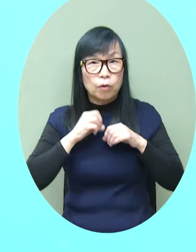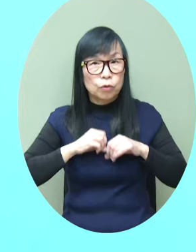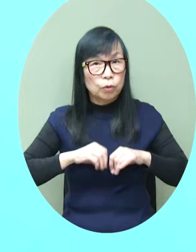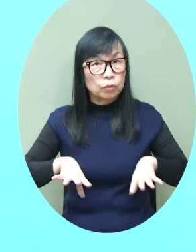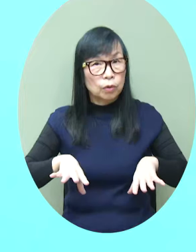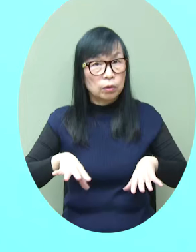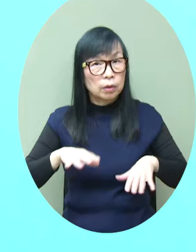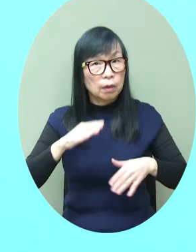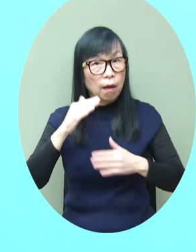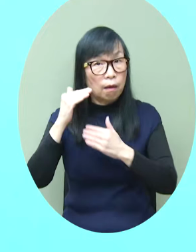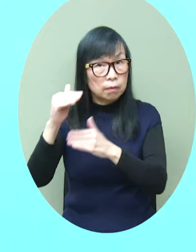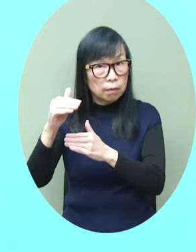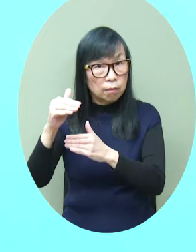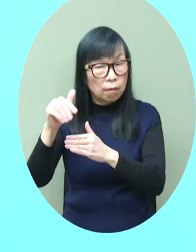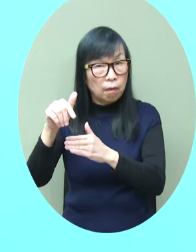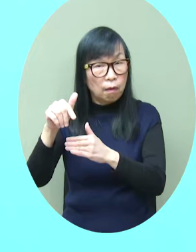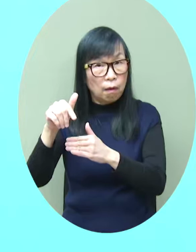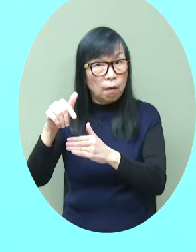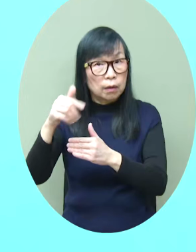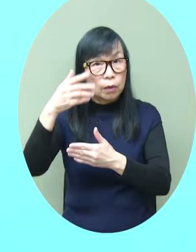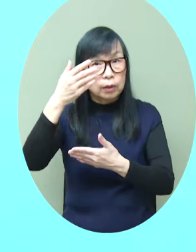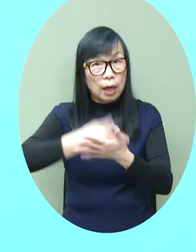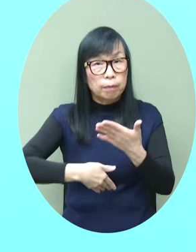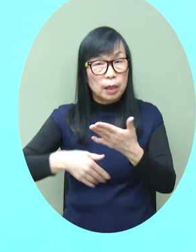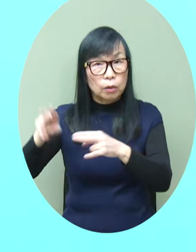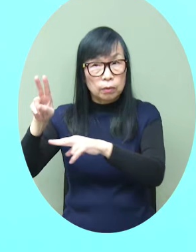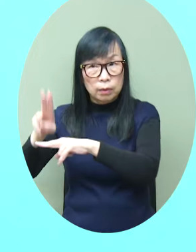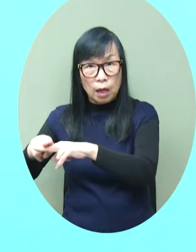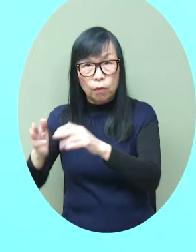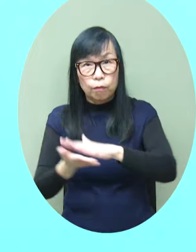mainland will be reduced. It is a very simple